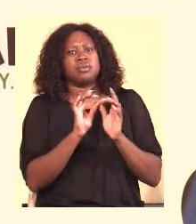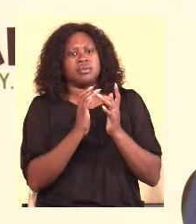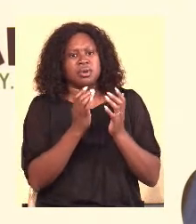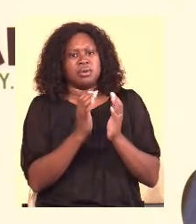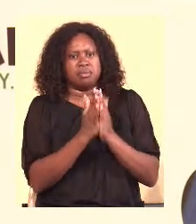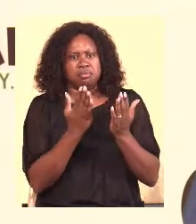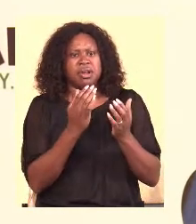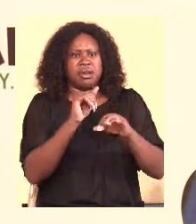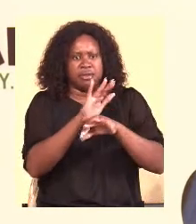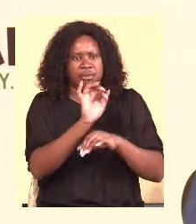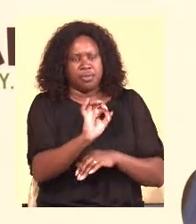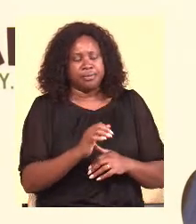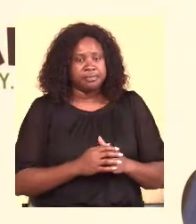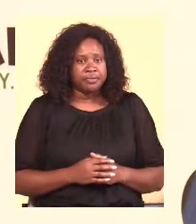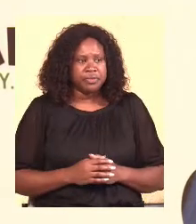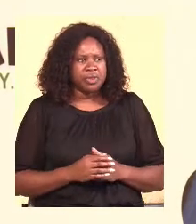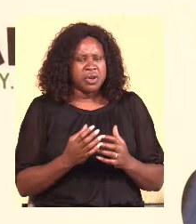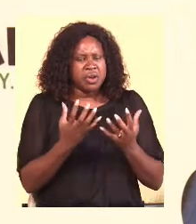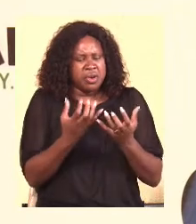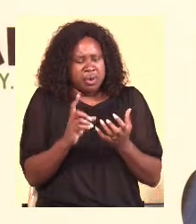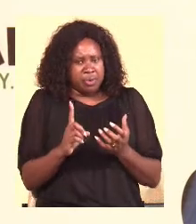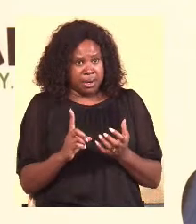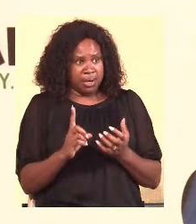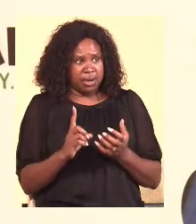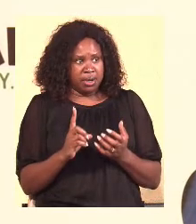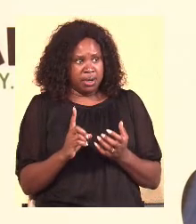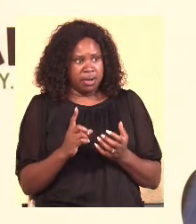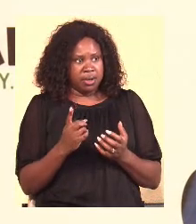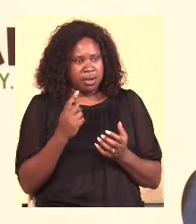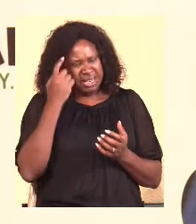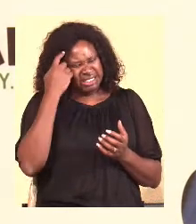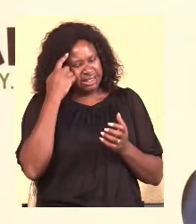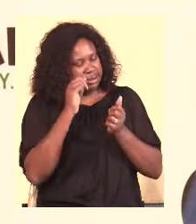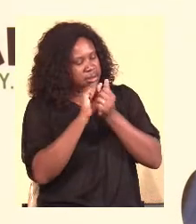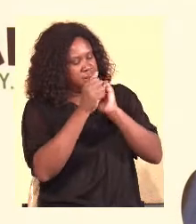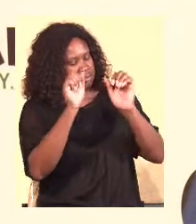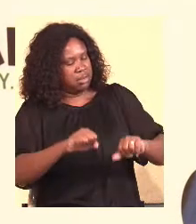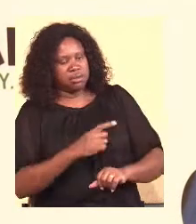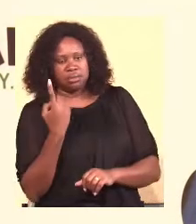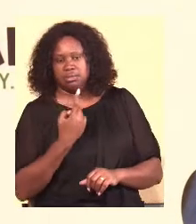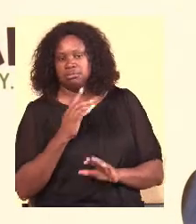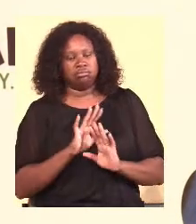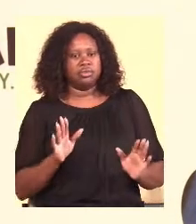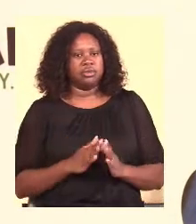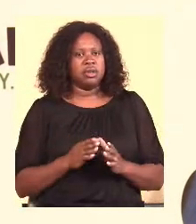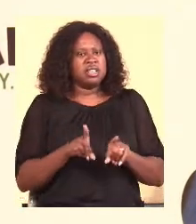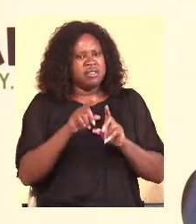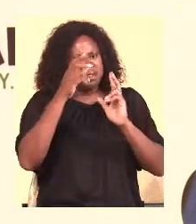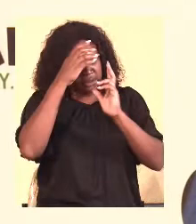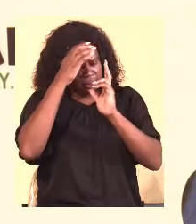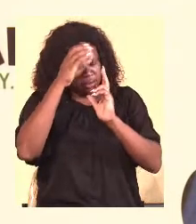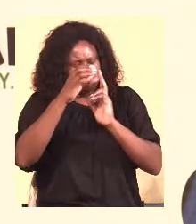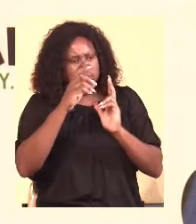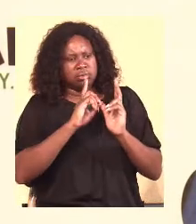it to you. What is required here is just a change of mindset. Also for the academics, not to